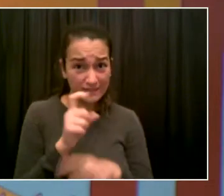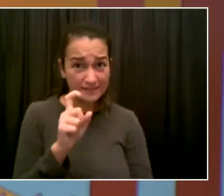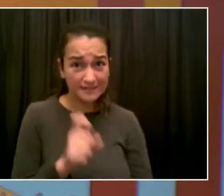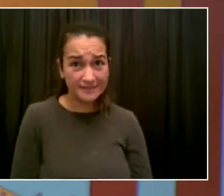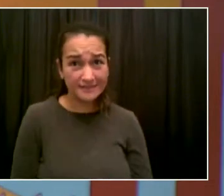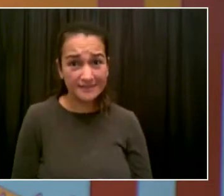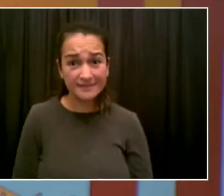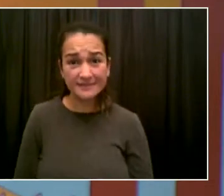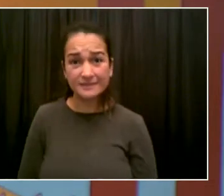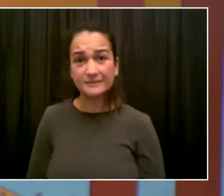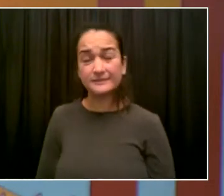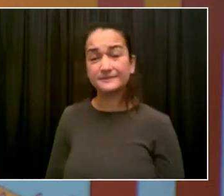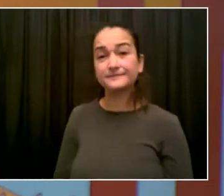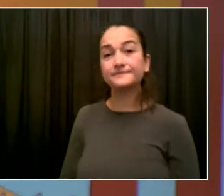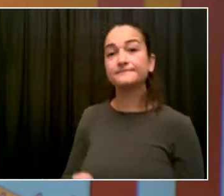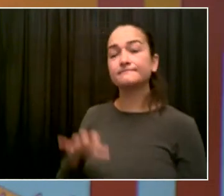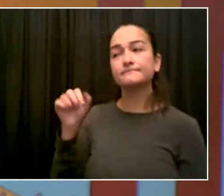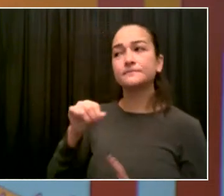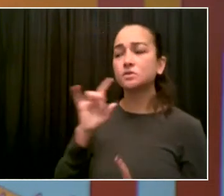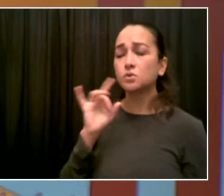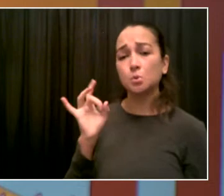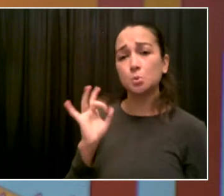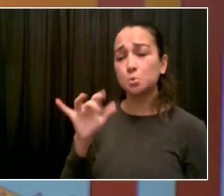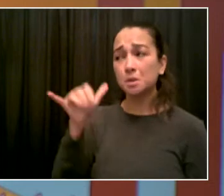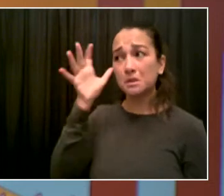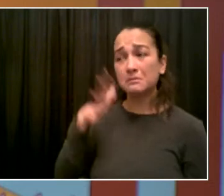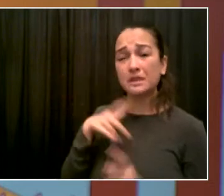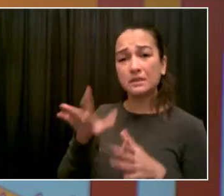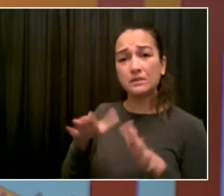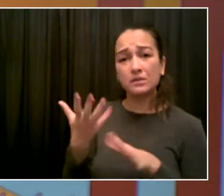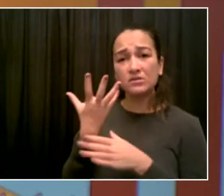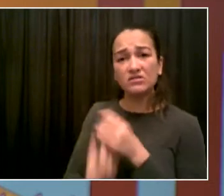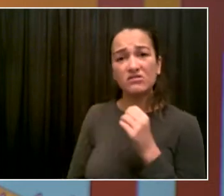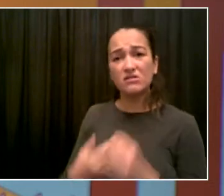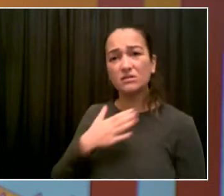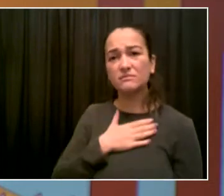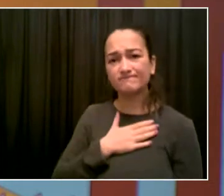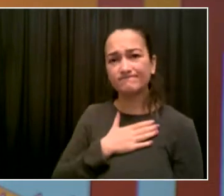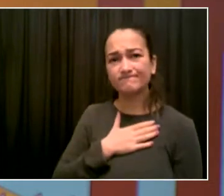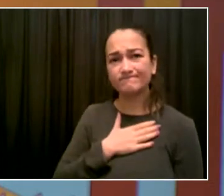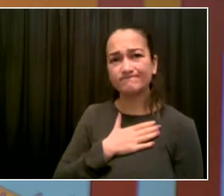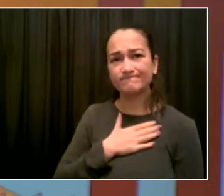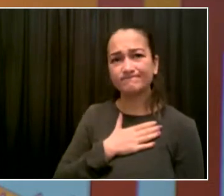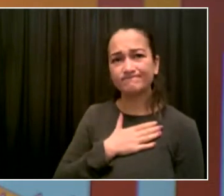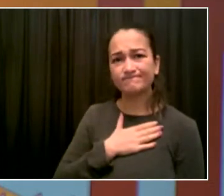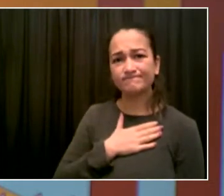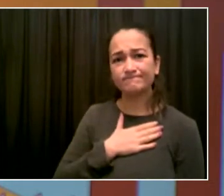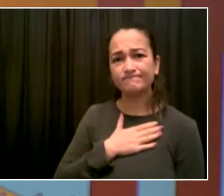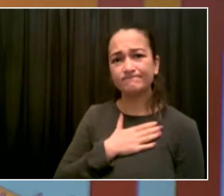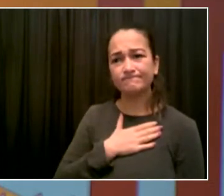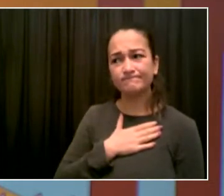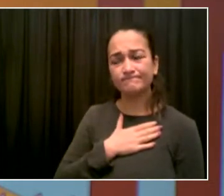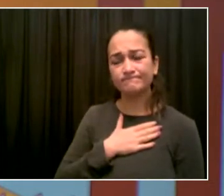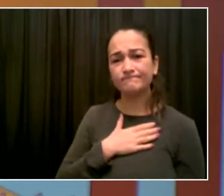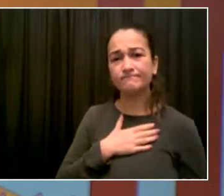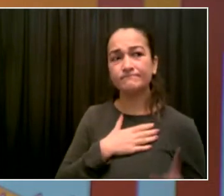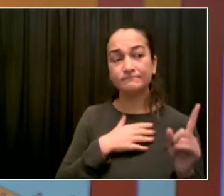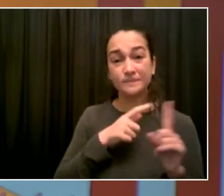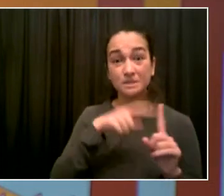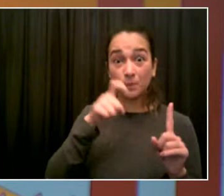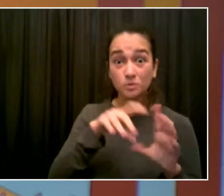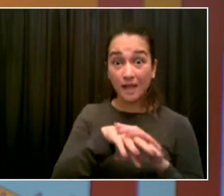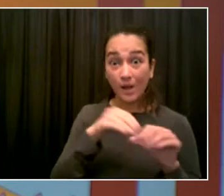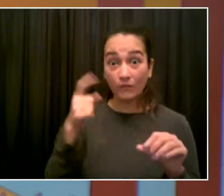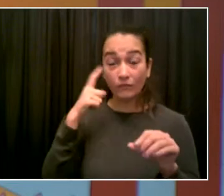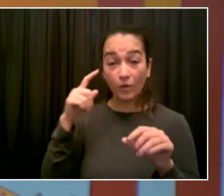want to know what happened here and why. As Commissioner Schiraldi said, our initial understanding was natural causes and